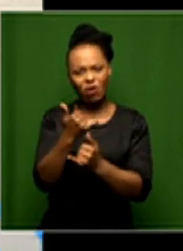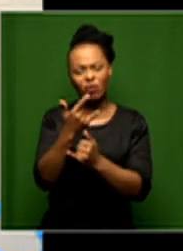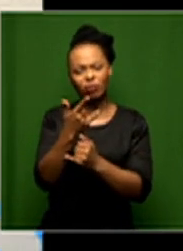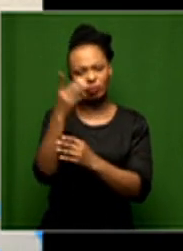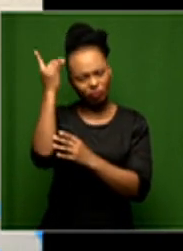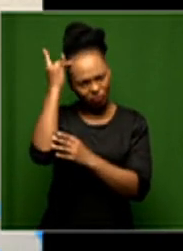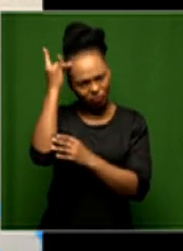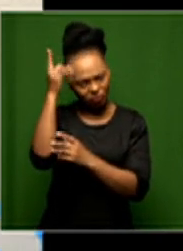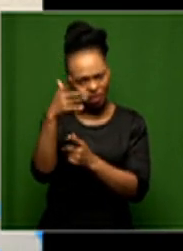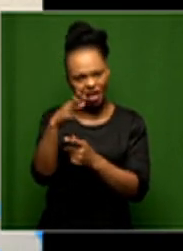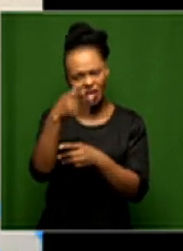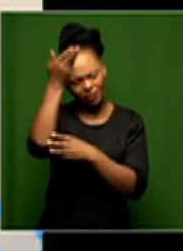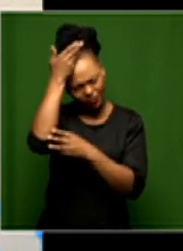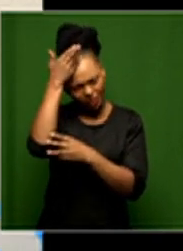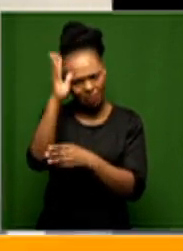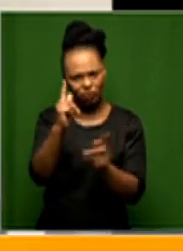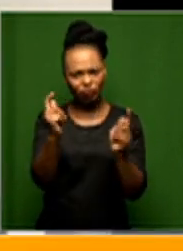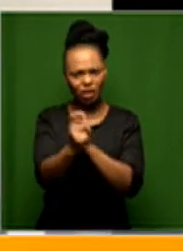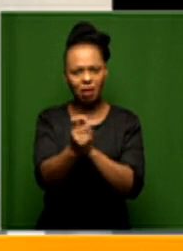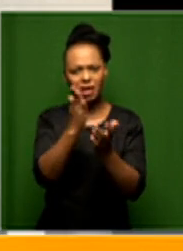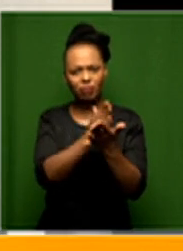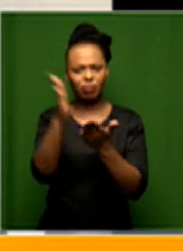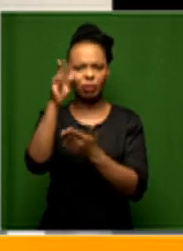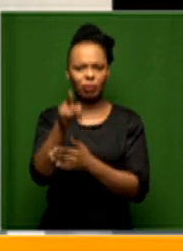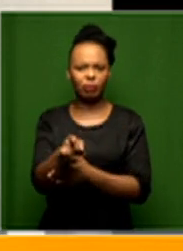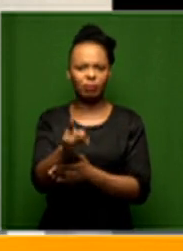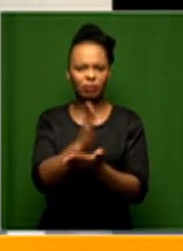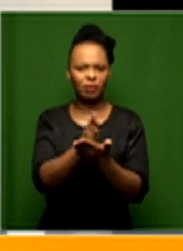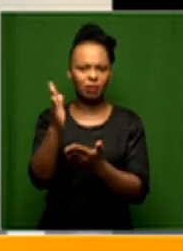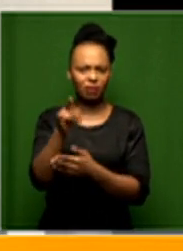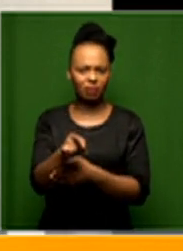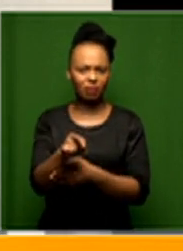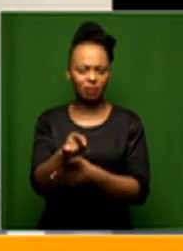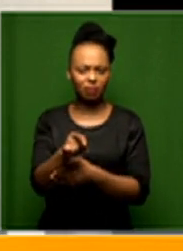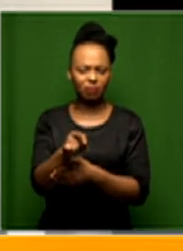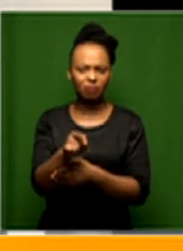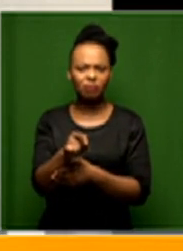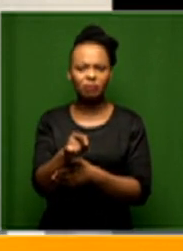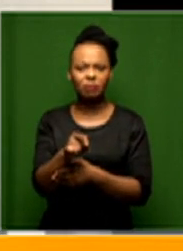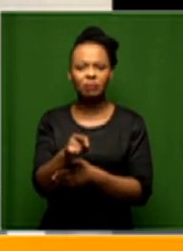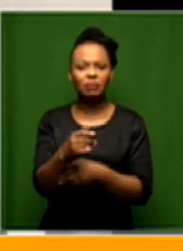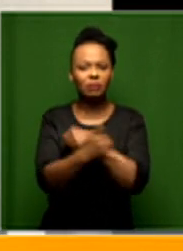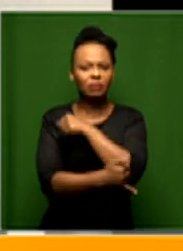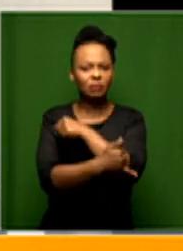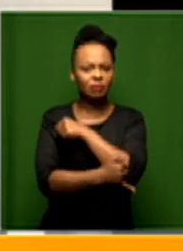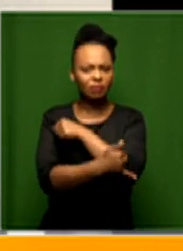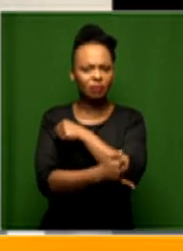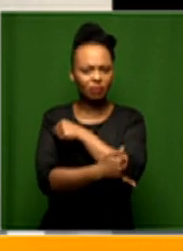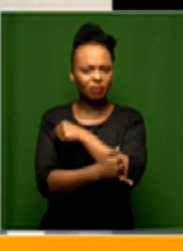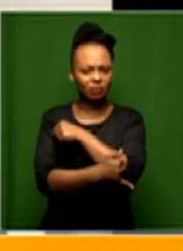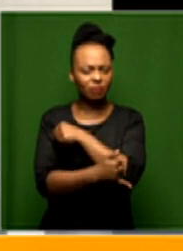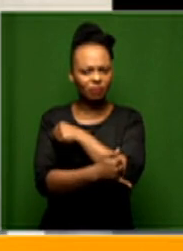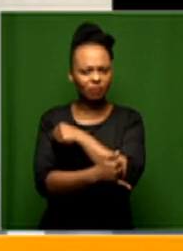into taxis be removed from the road. Yeah. I mean, you know, the taxi industry plays an immense role in the country's economy.